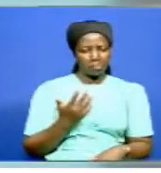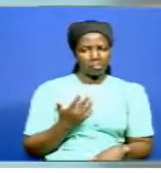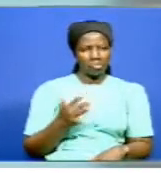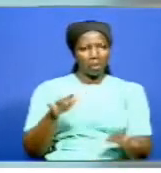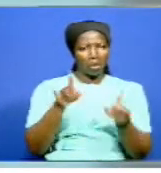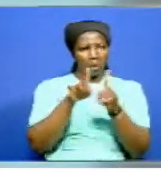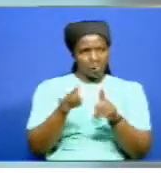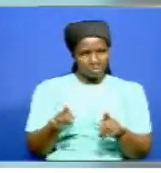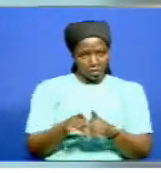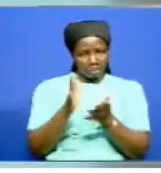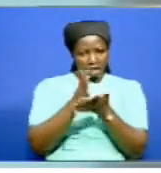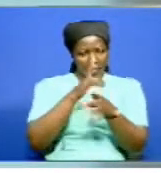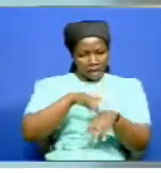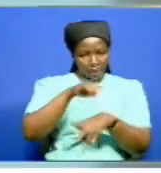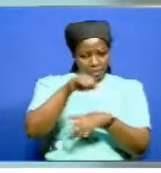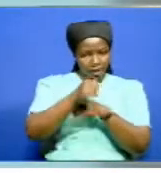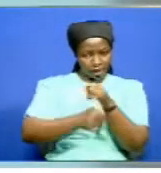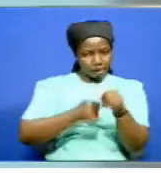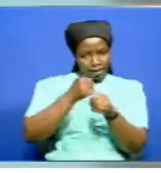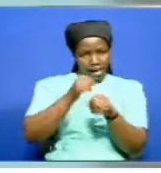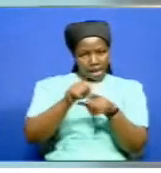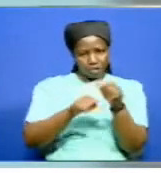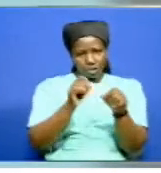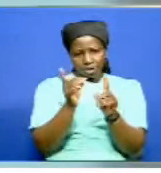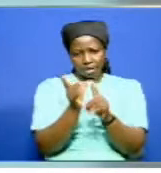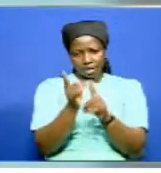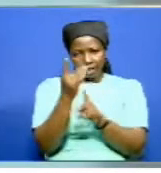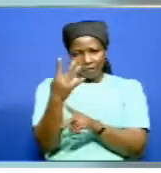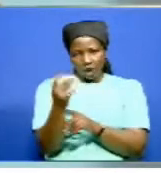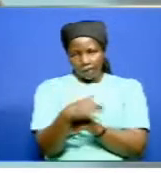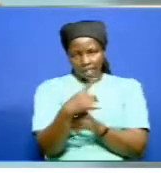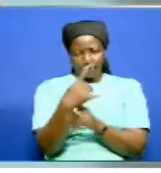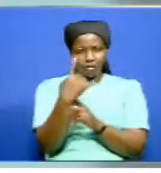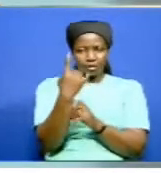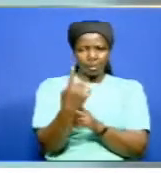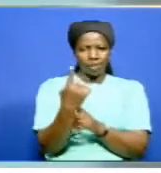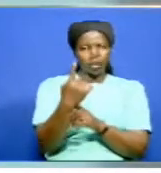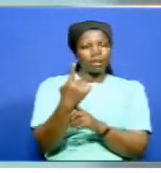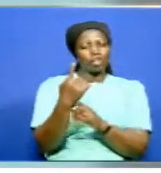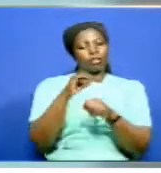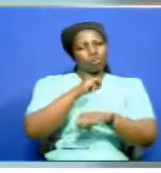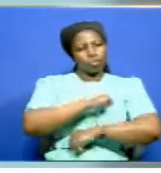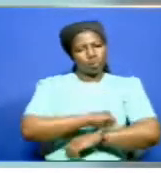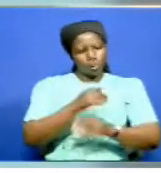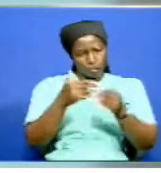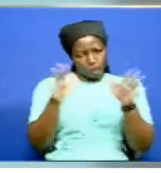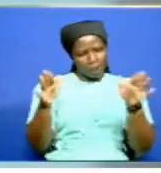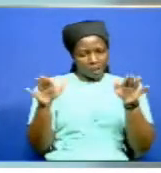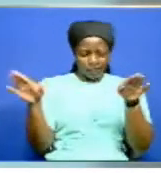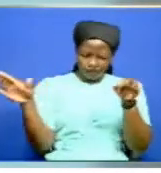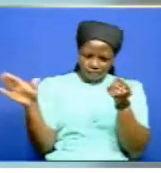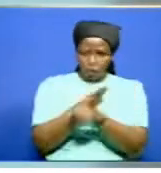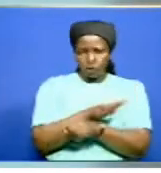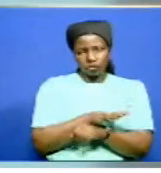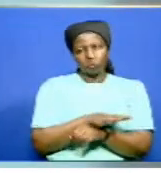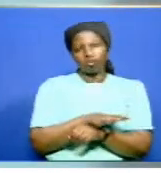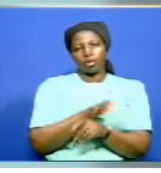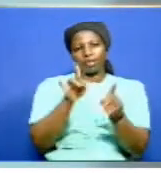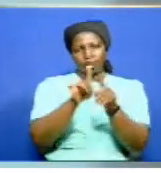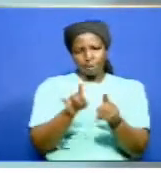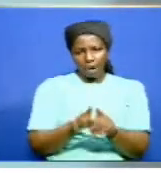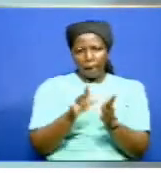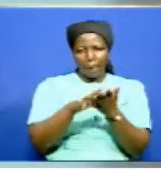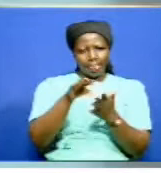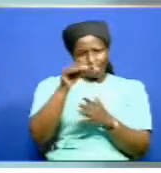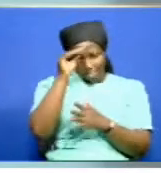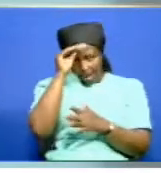Subsequently, sometime this year, around about 4th January, there was full reopening of schools, and learning has been